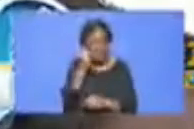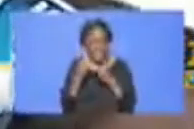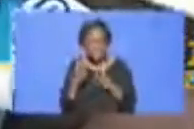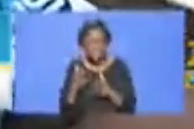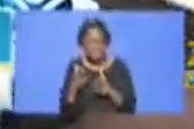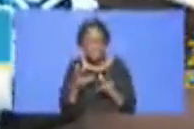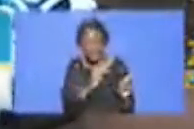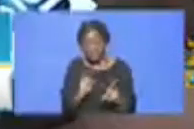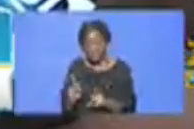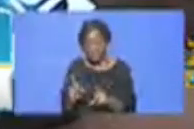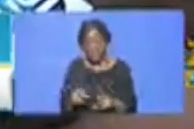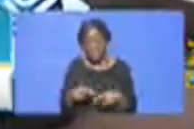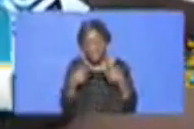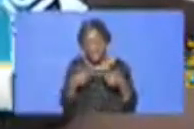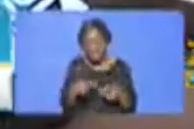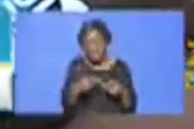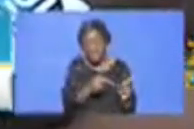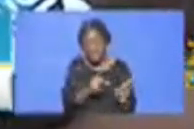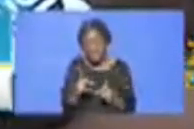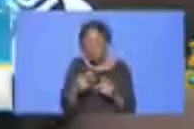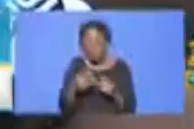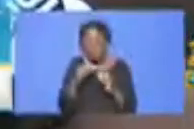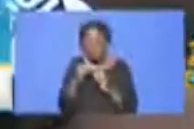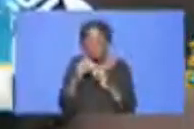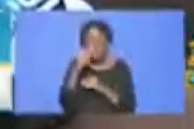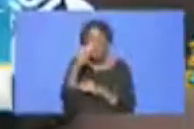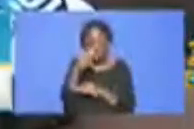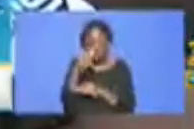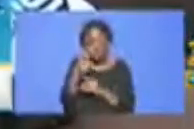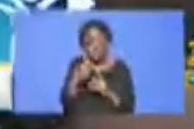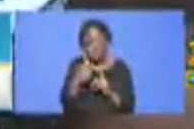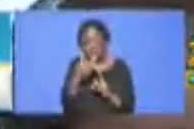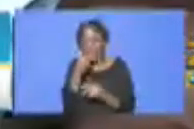plan going forward to a better transformative industry of transportation.